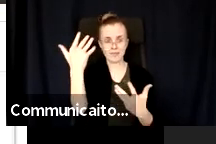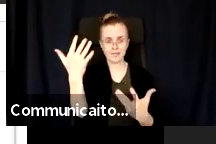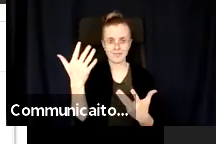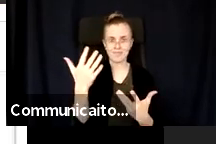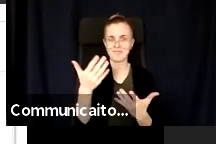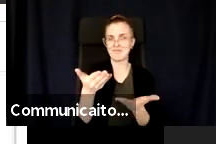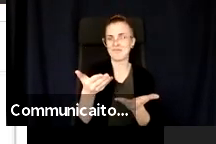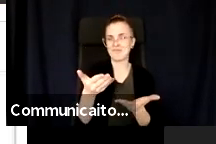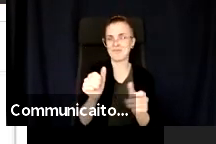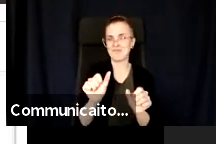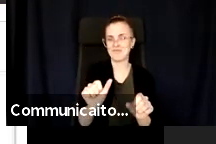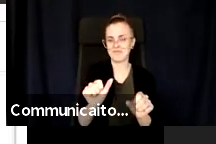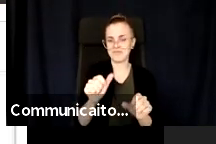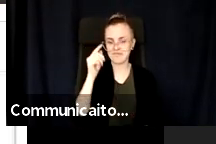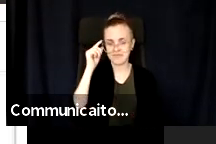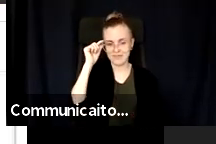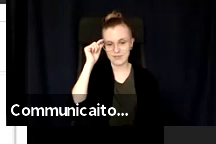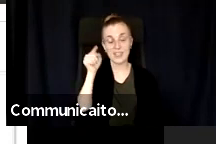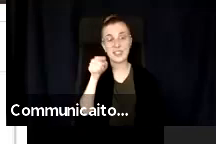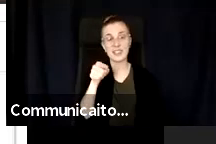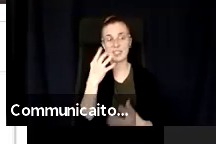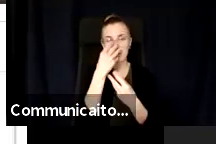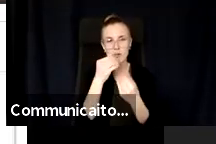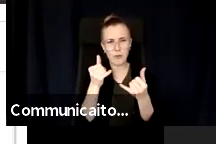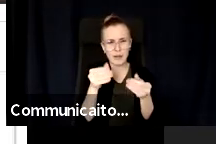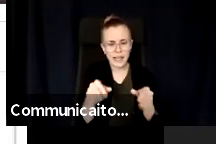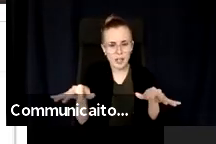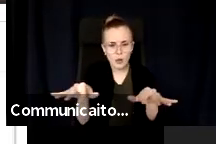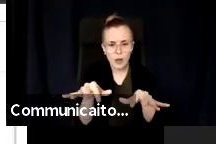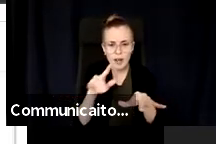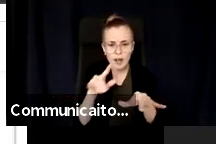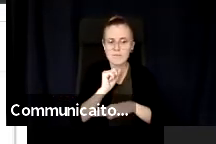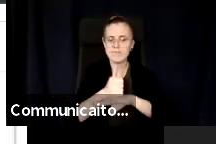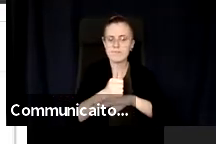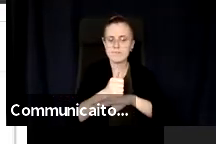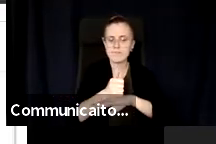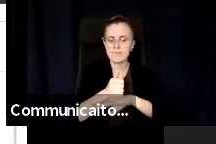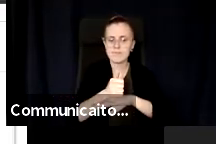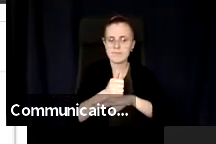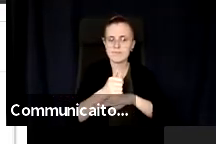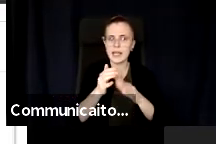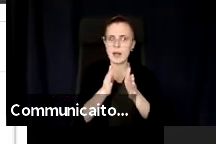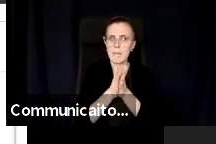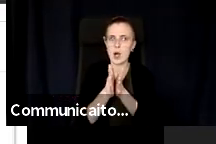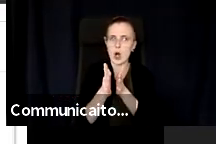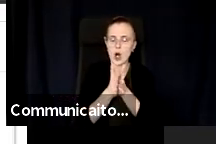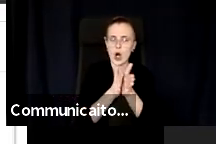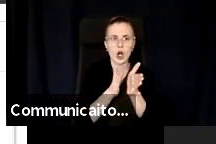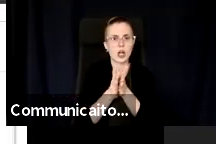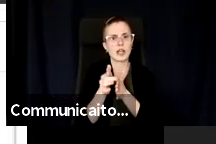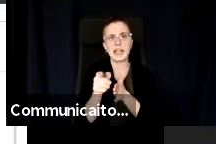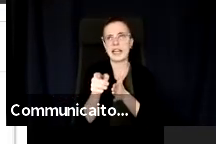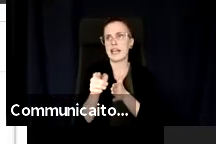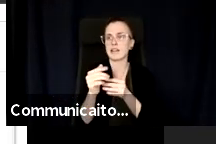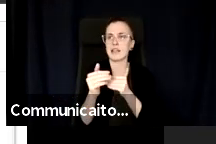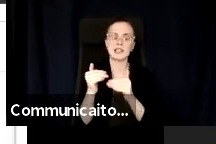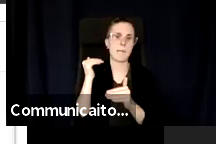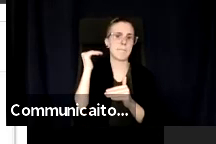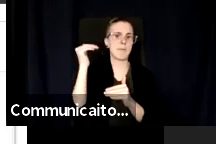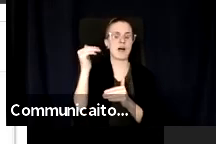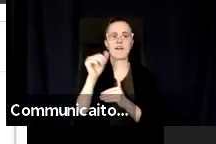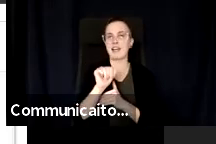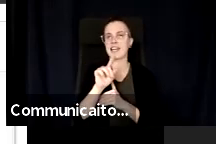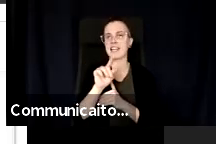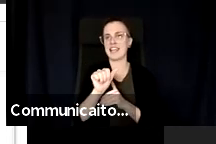is located within Windhaven Meadows Park in Plano, Texas, and it goes above and beyond ADA standards. Before